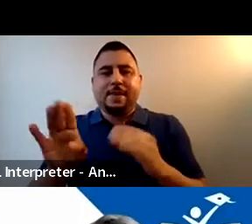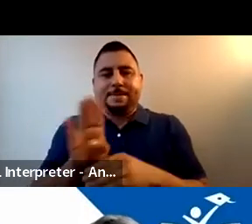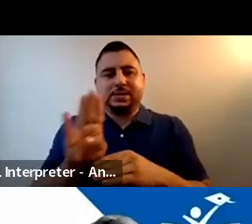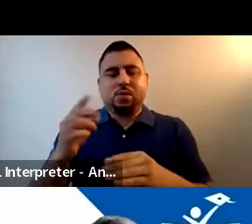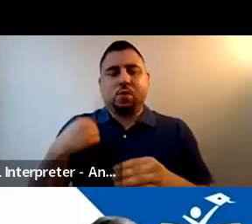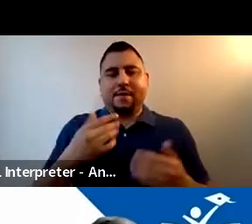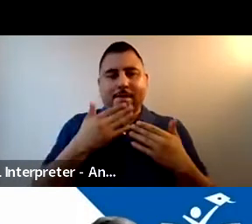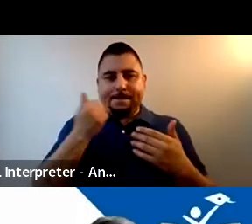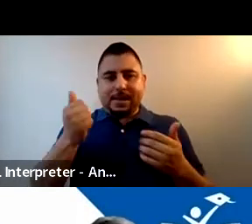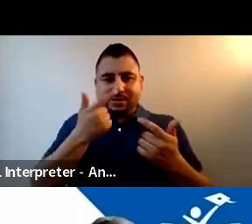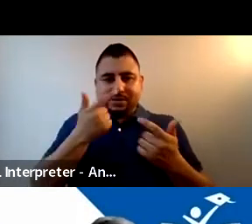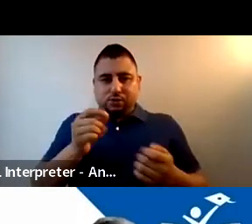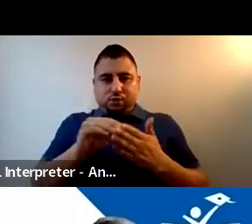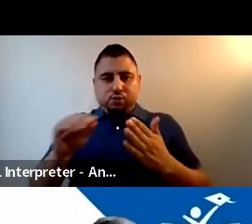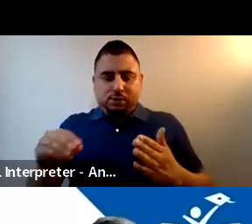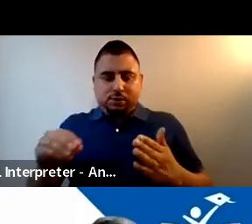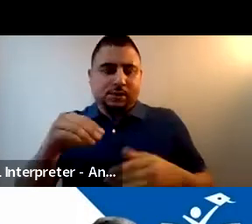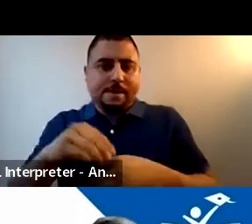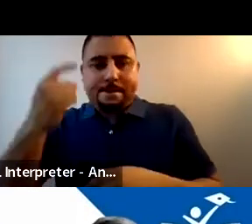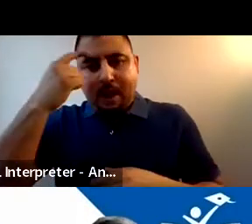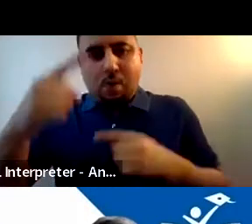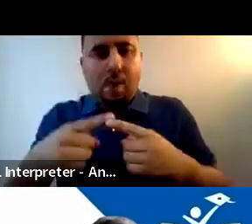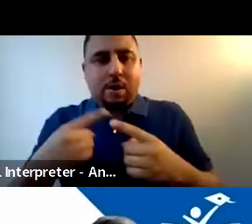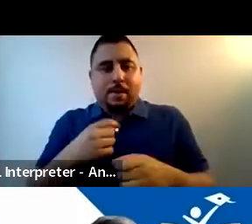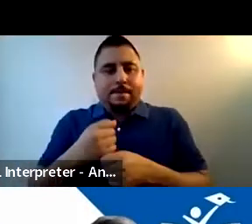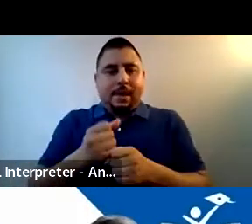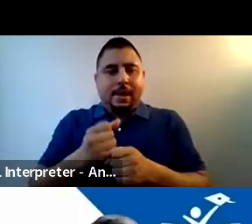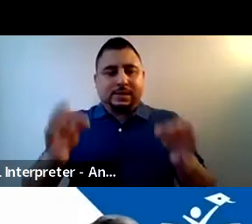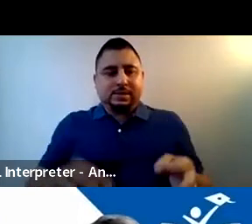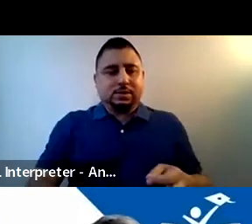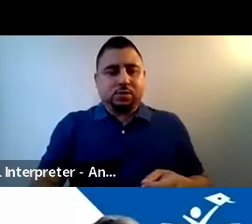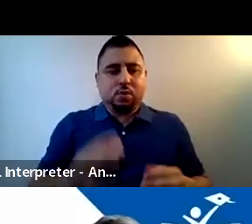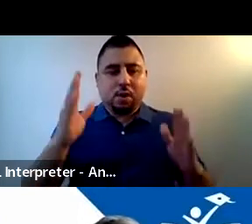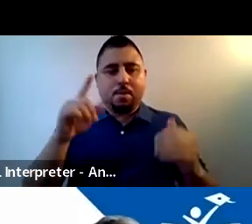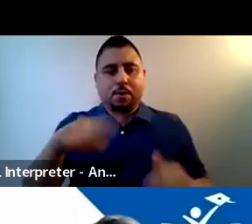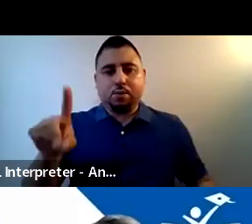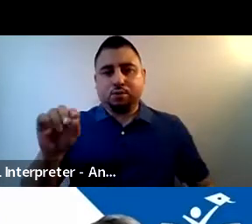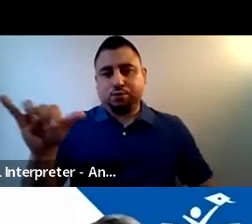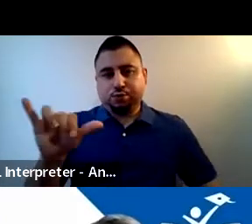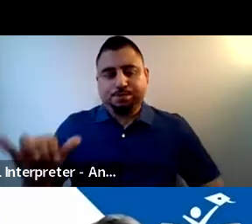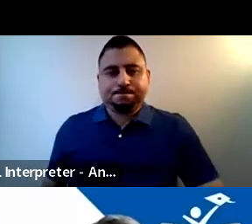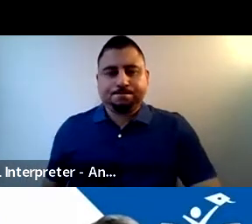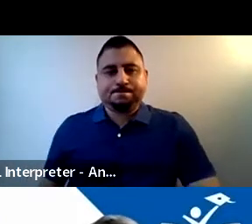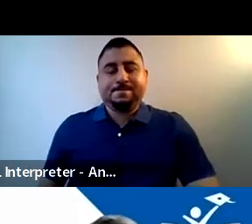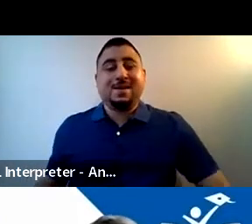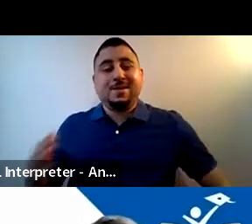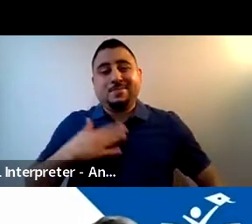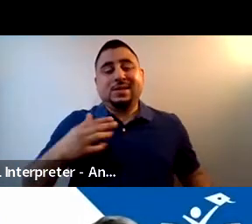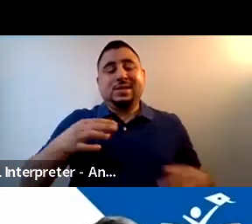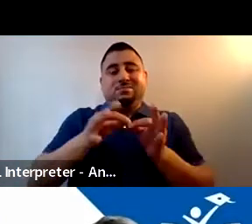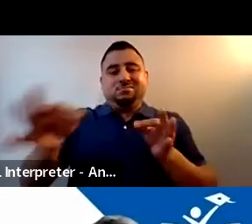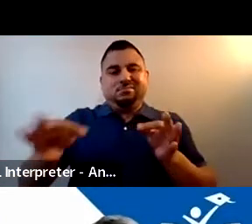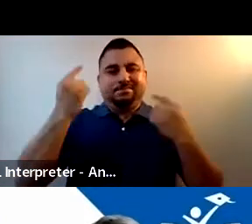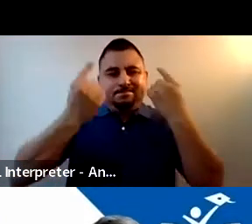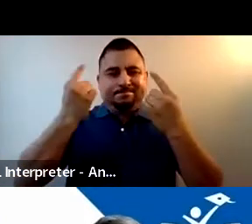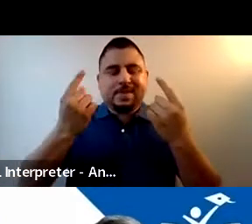have the best interest of our students in mind when making decisions. We hope you do too. Please delay and reconsider your